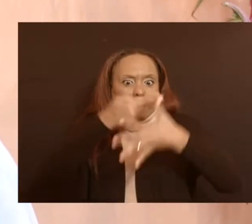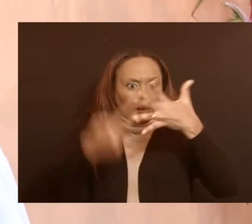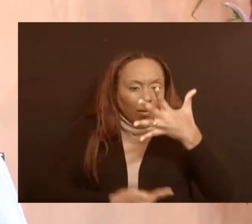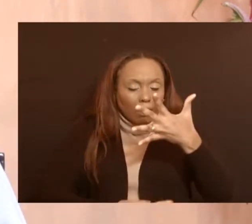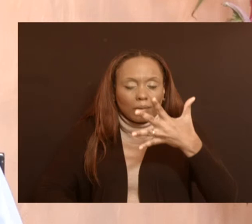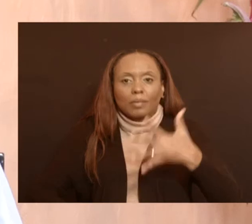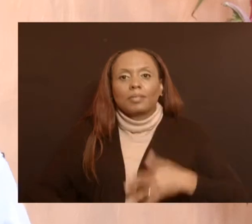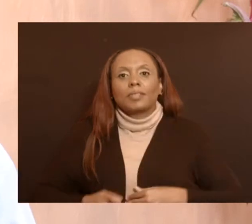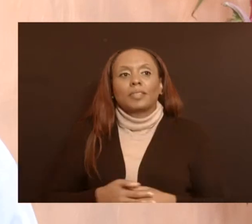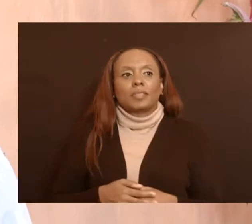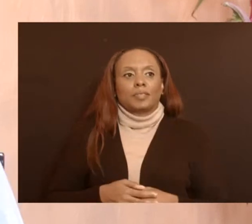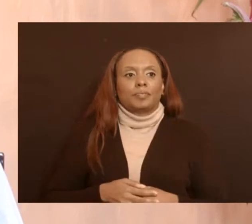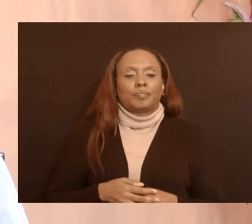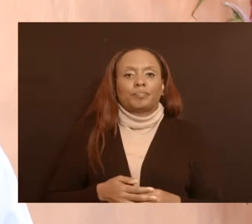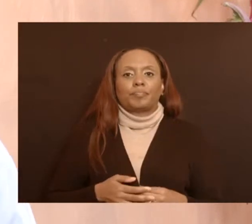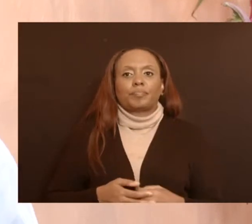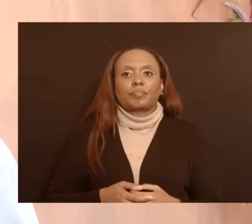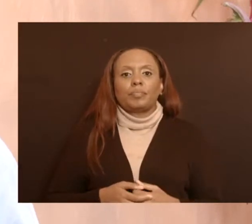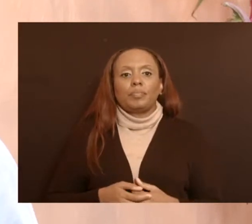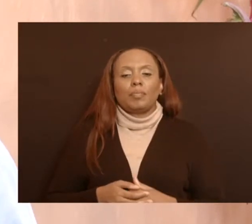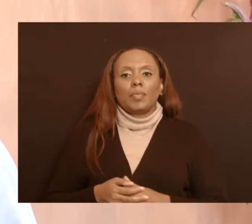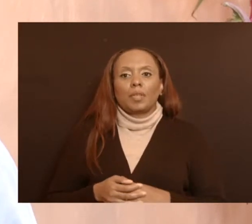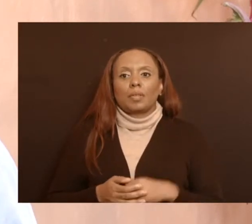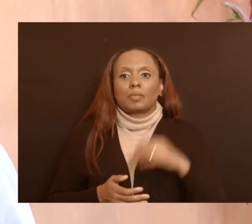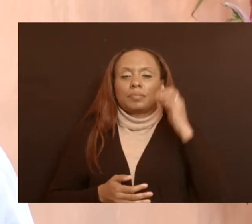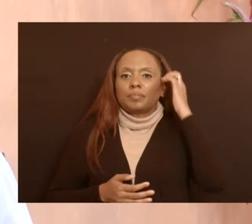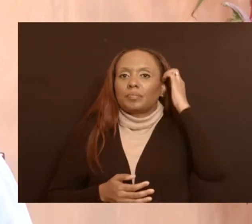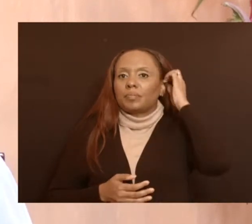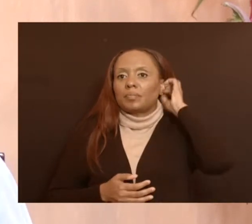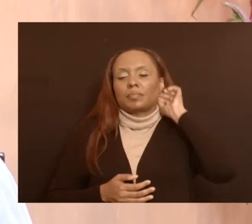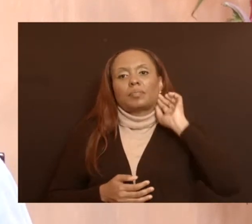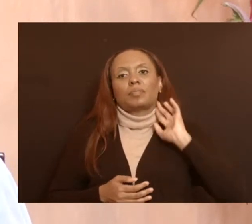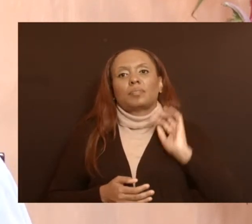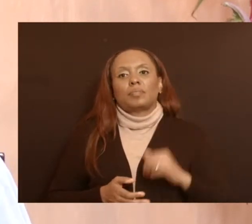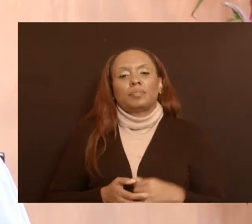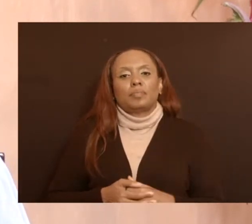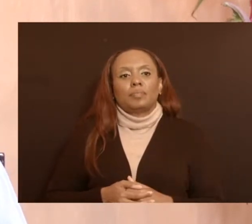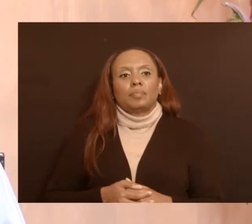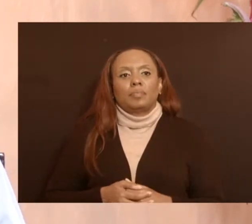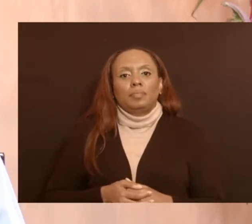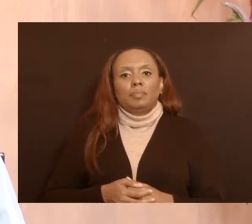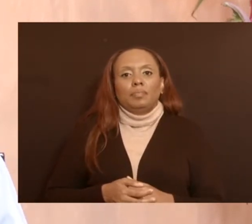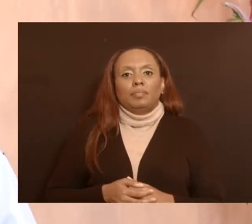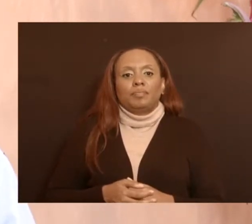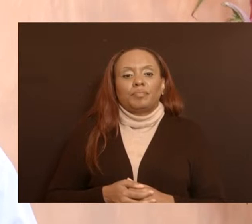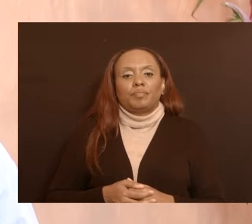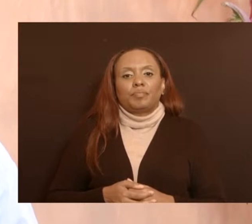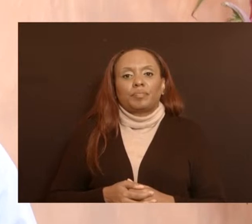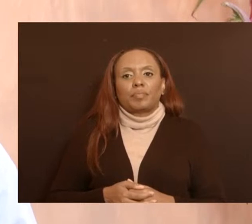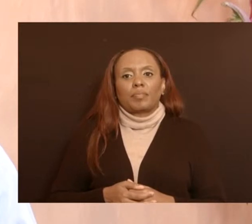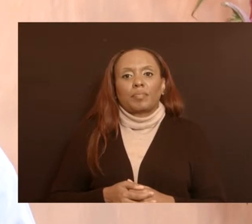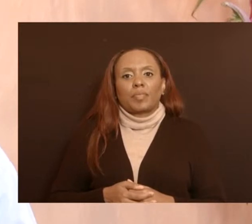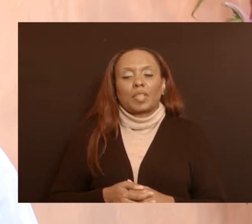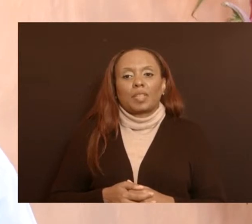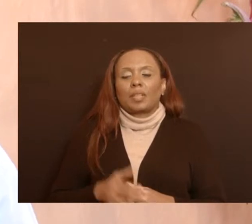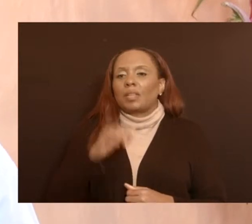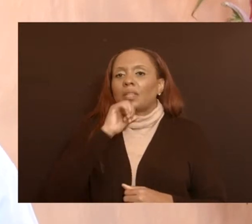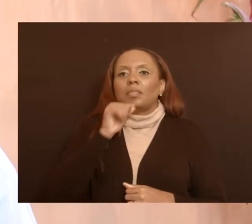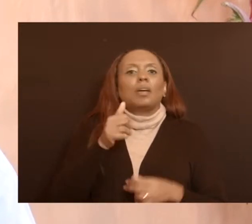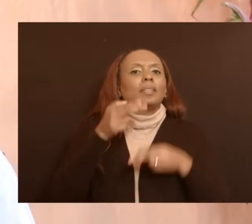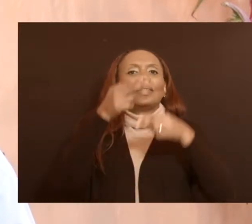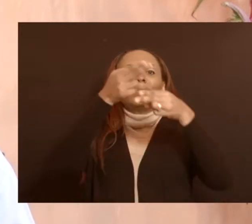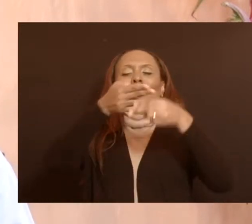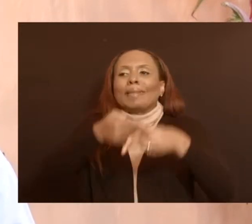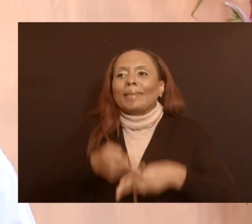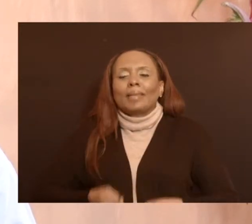the concern ought not to be the names of business places or anything of that